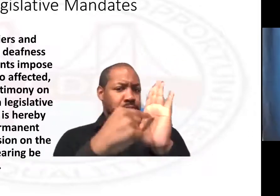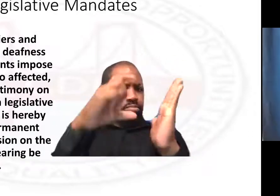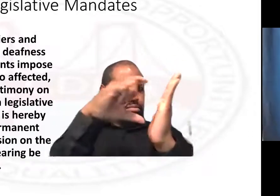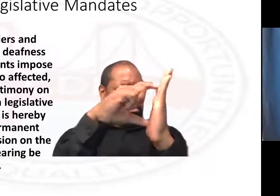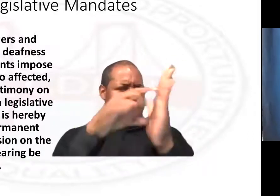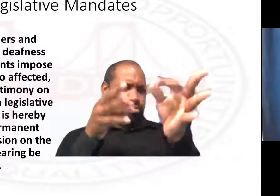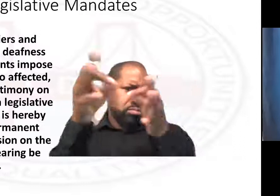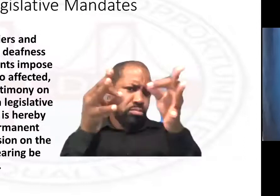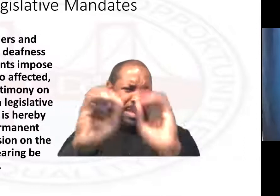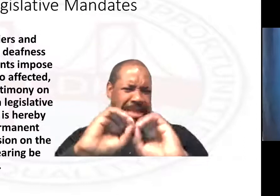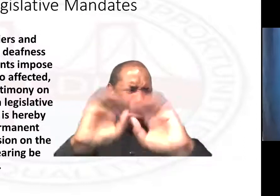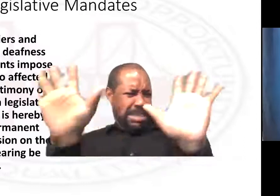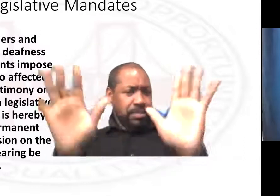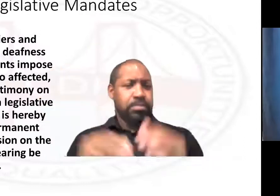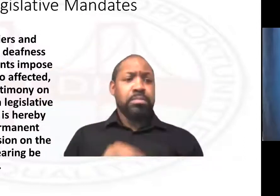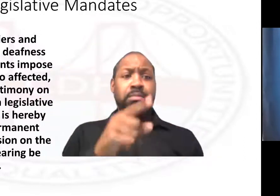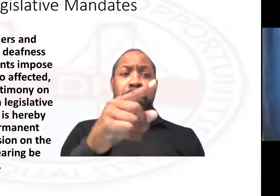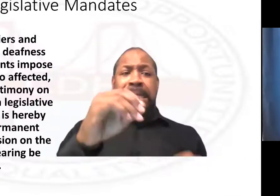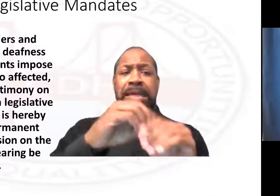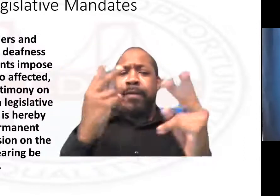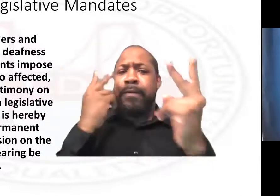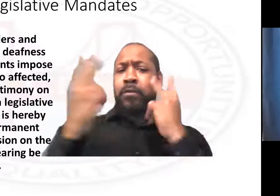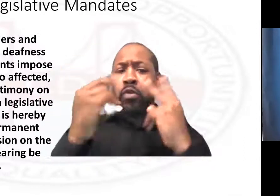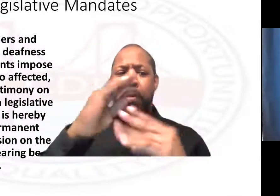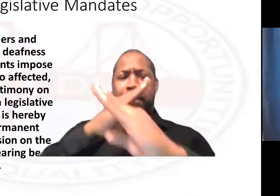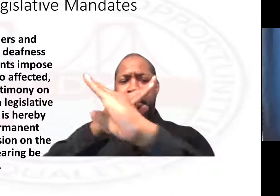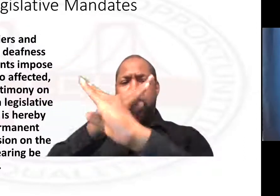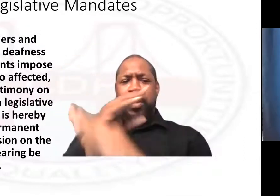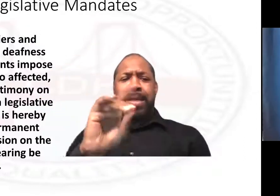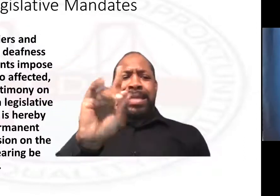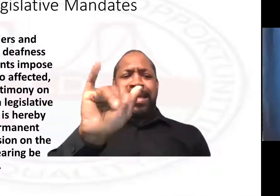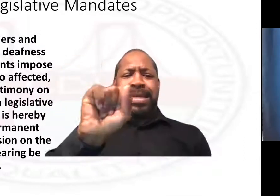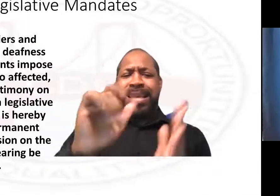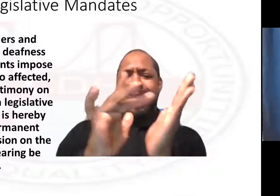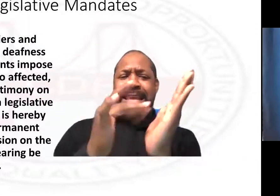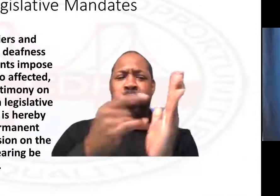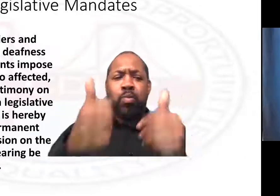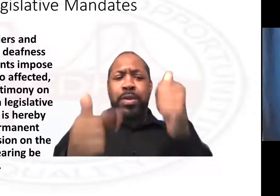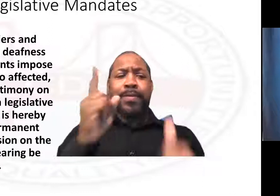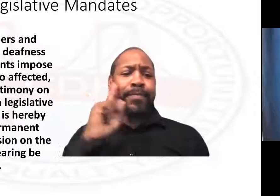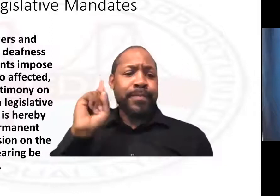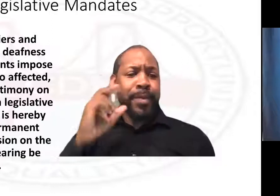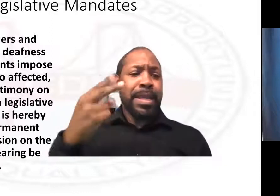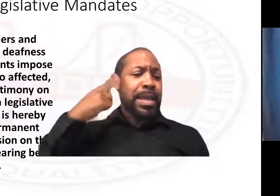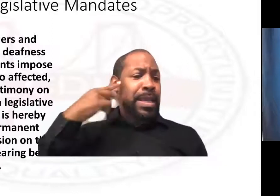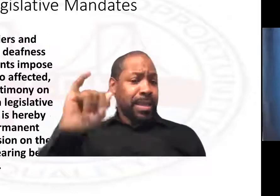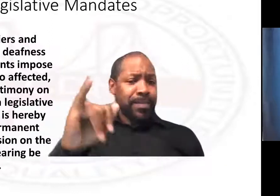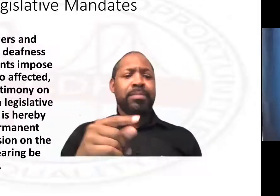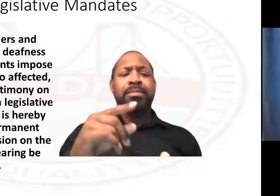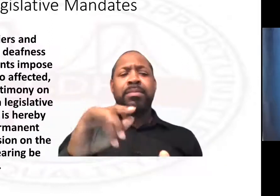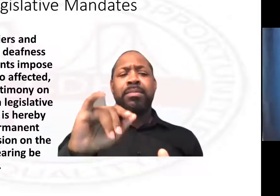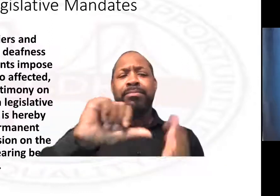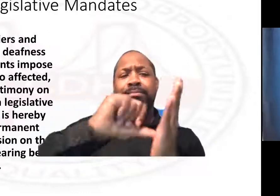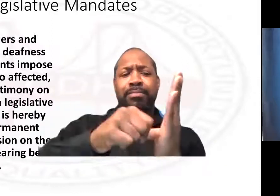means that there are several laws specifically that spell things out for us. So in view of the barriers and disadvantages